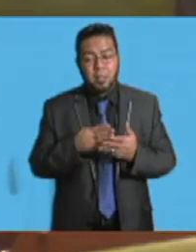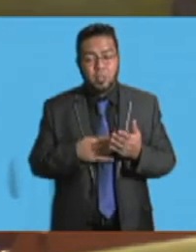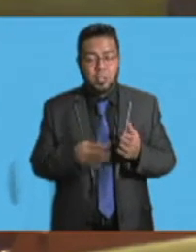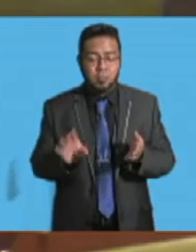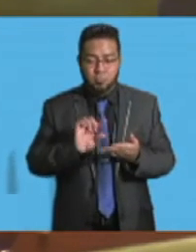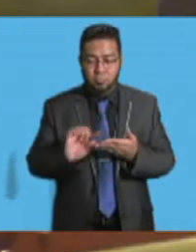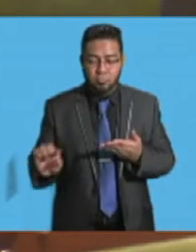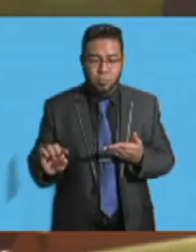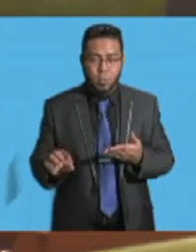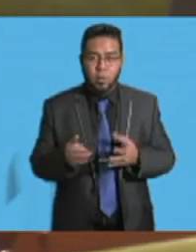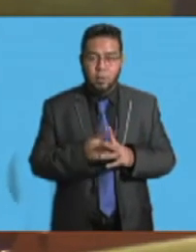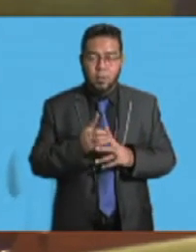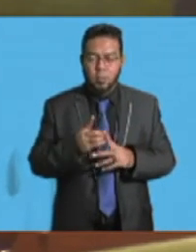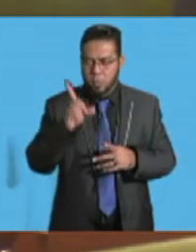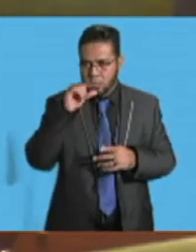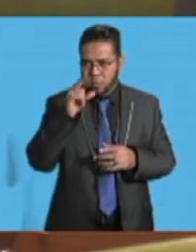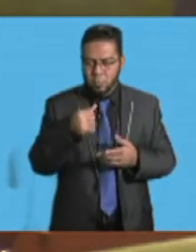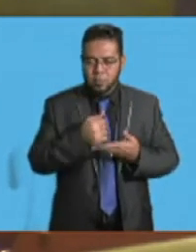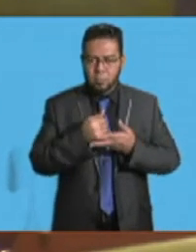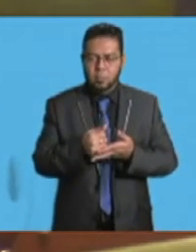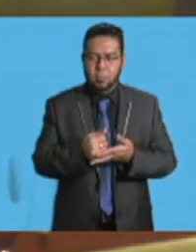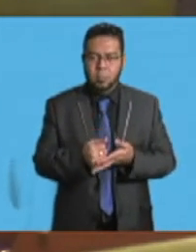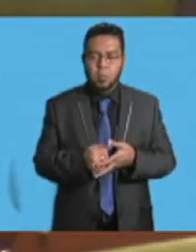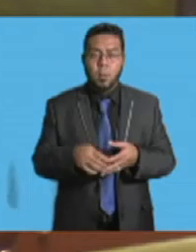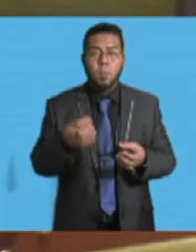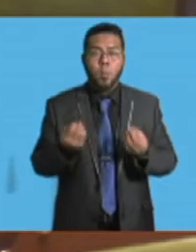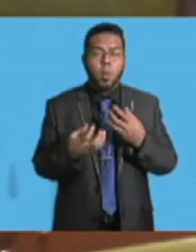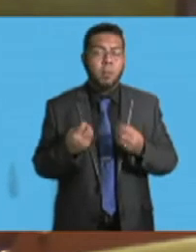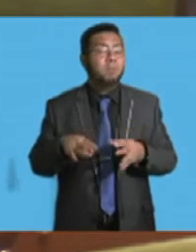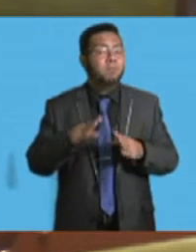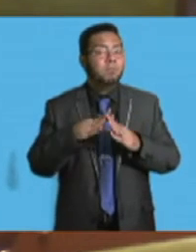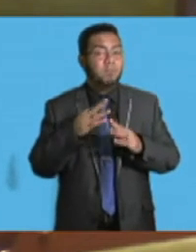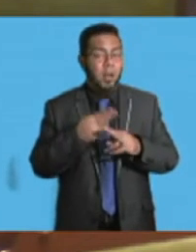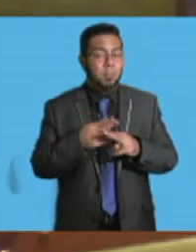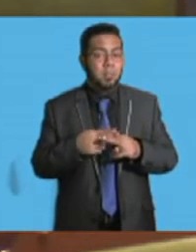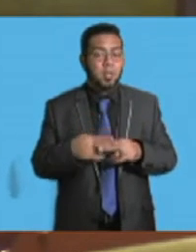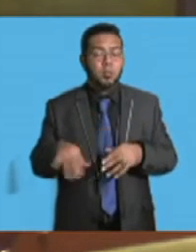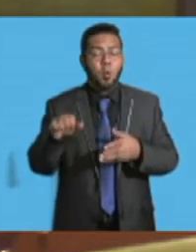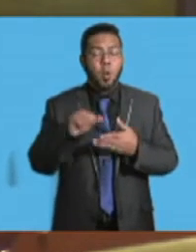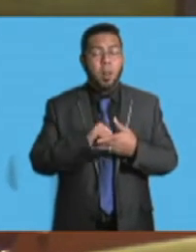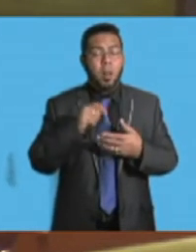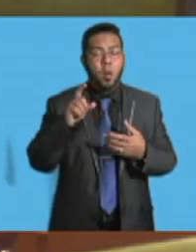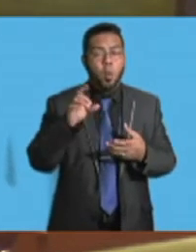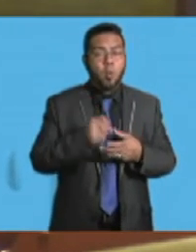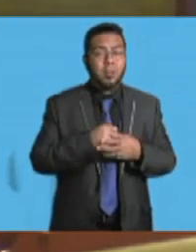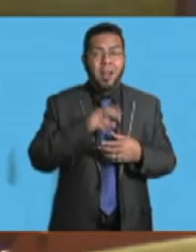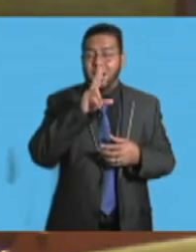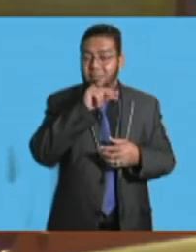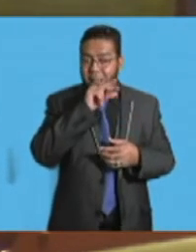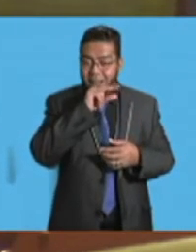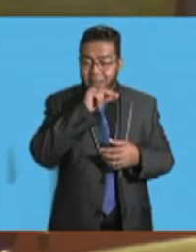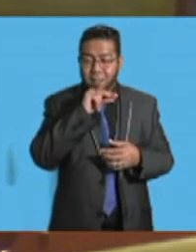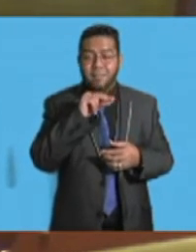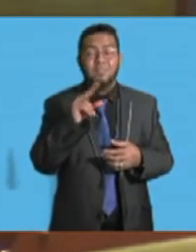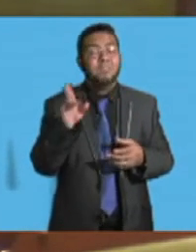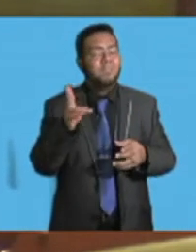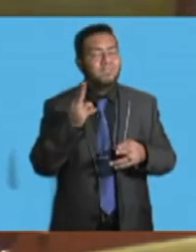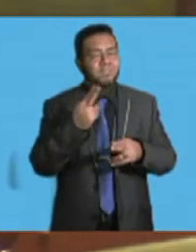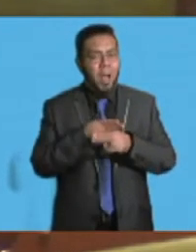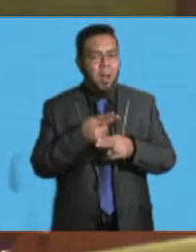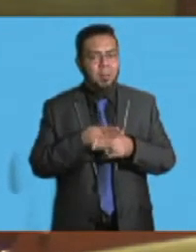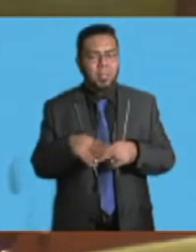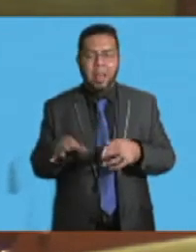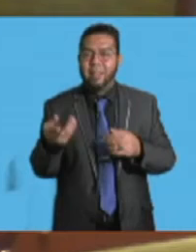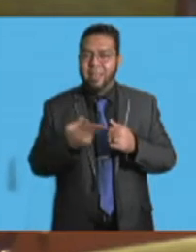development will be able to support development for broiler farms and smallholder duck farms, including the provision of incubation units and egg